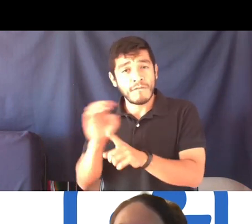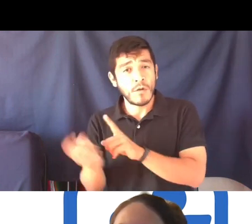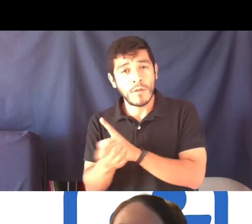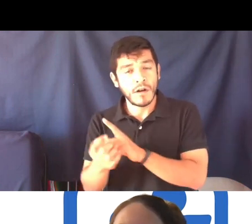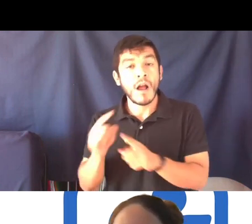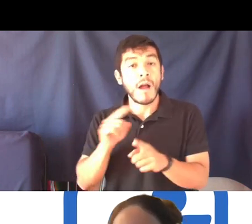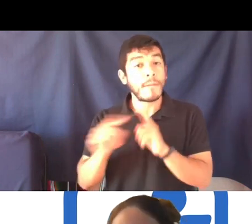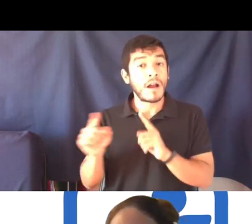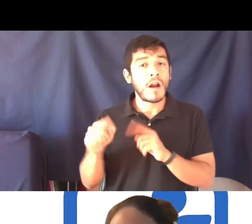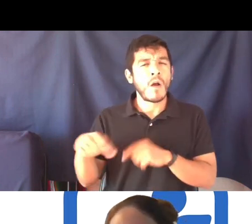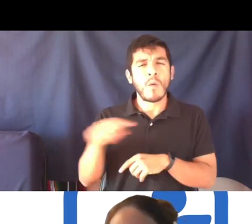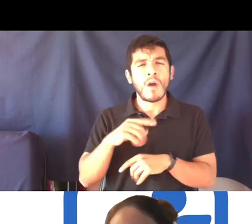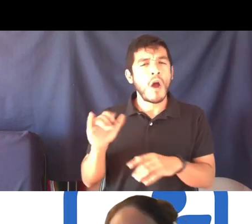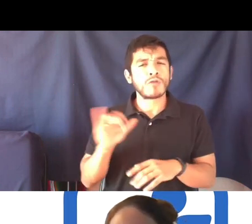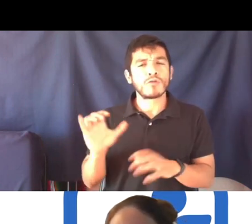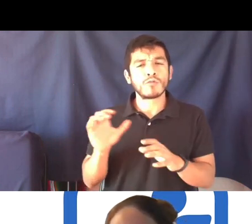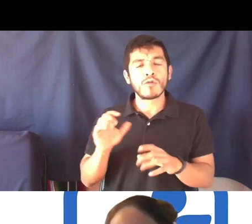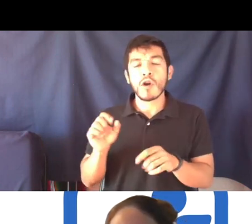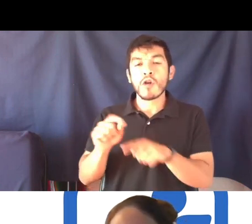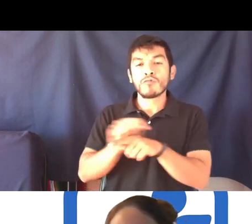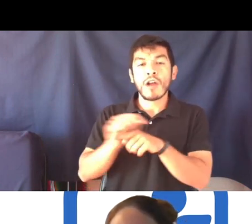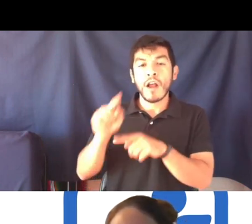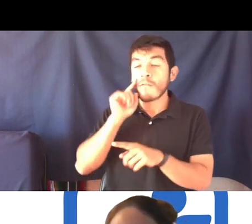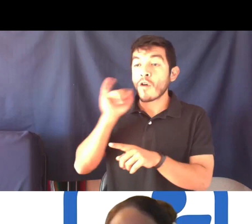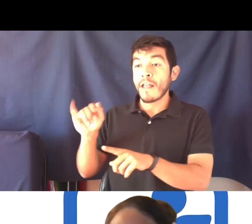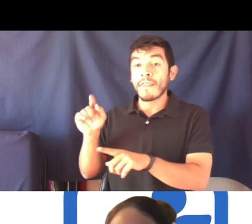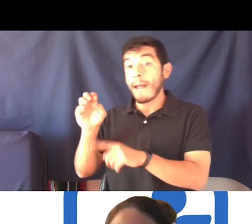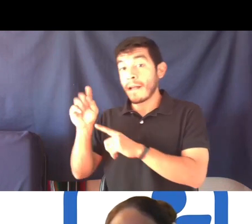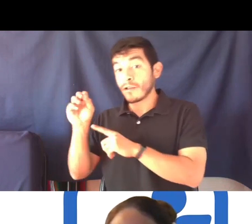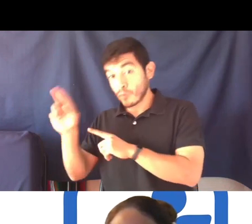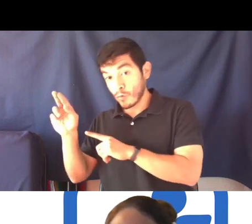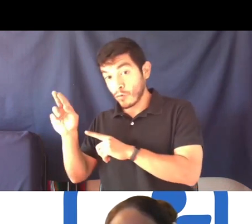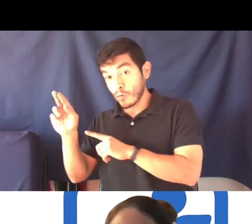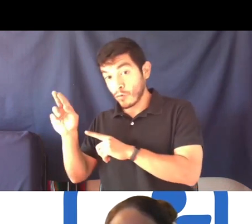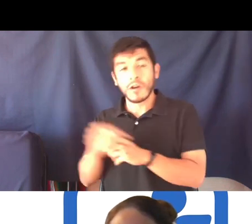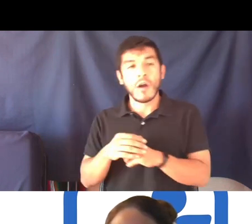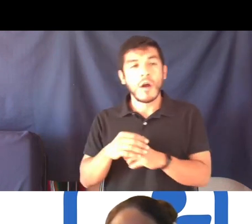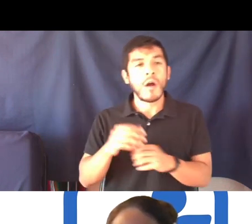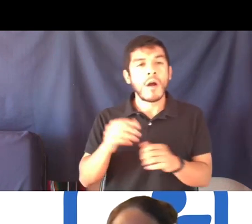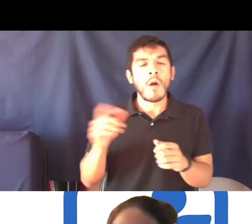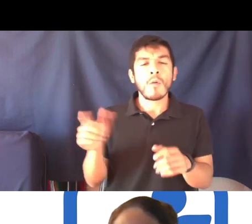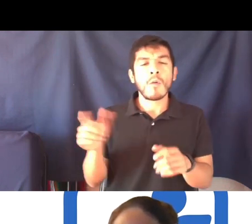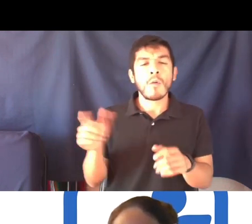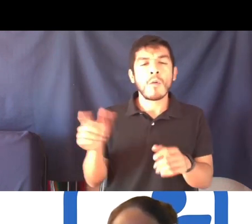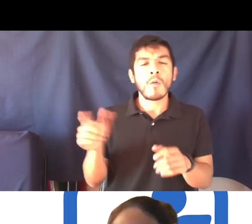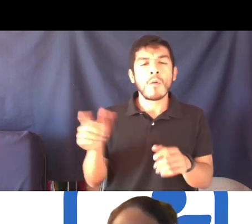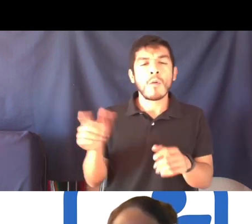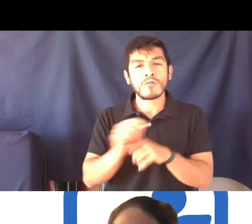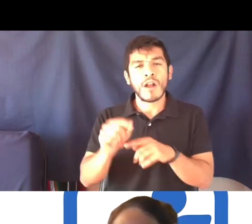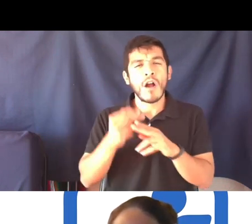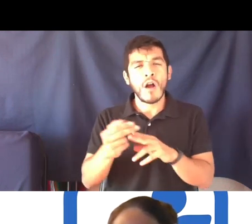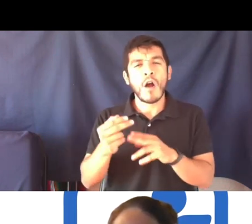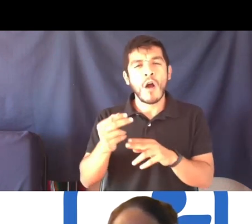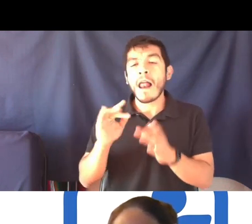We do a training at Mentor called Connect, Focus, Grow. And we do that with corporations and businesses that are bringing in